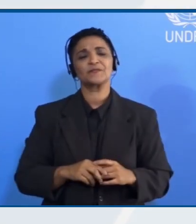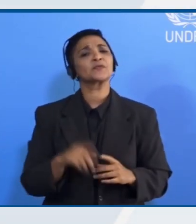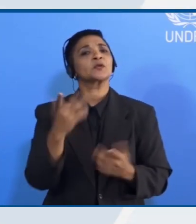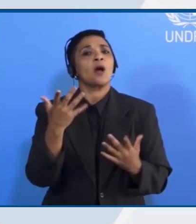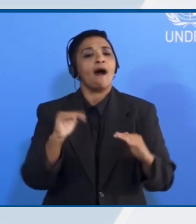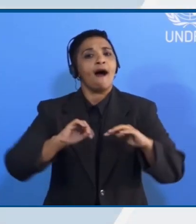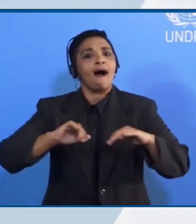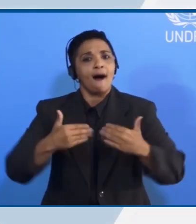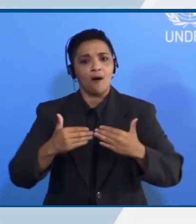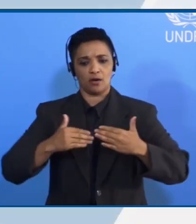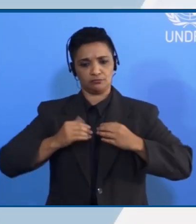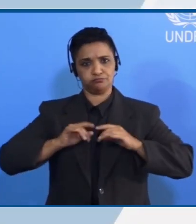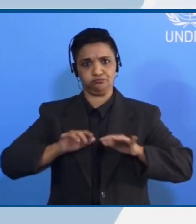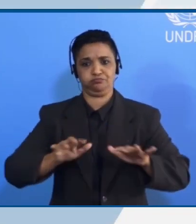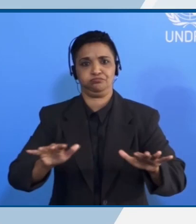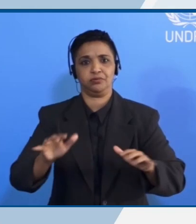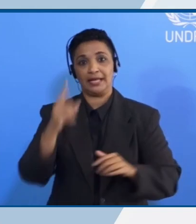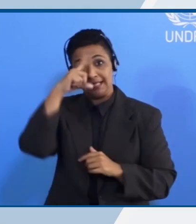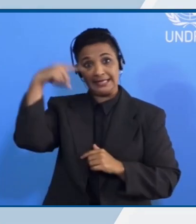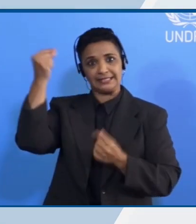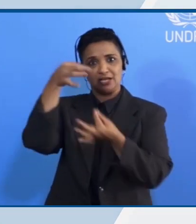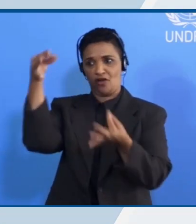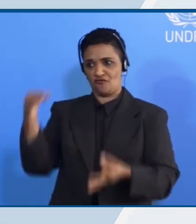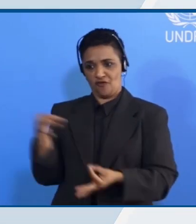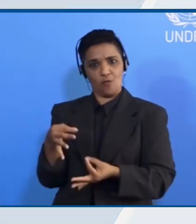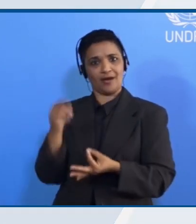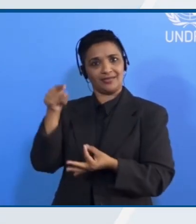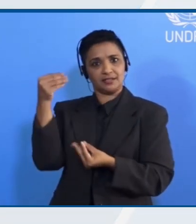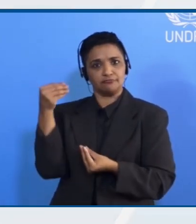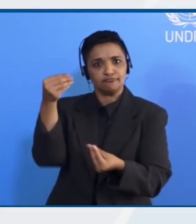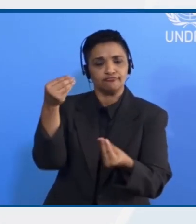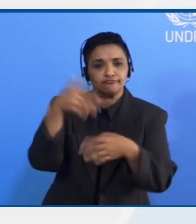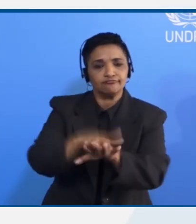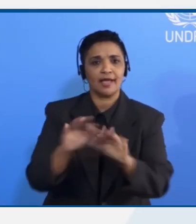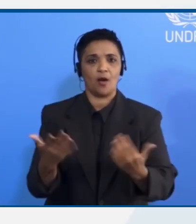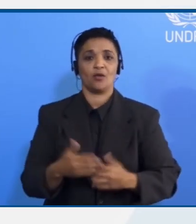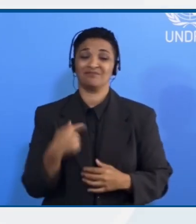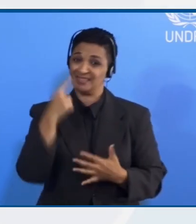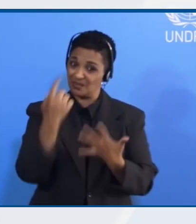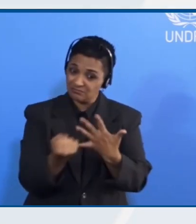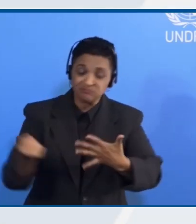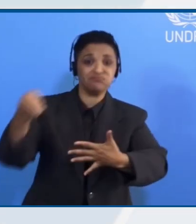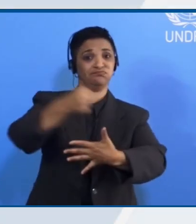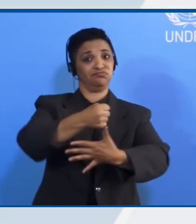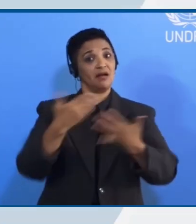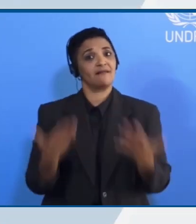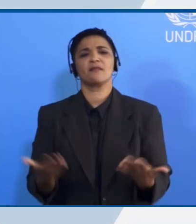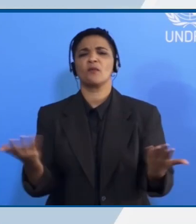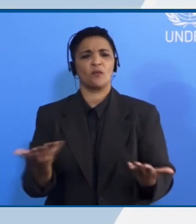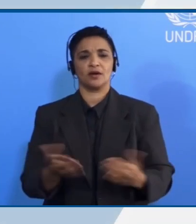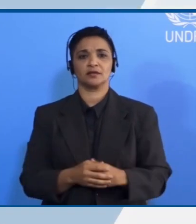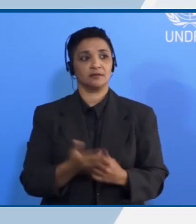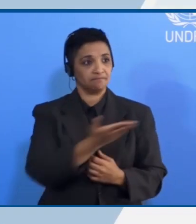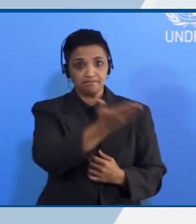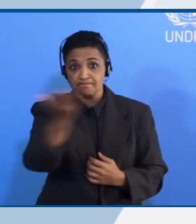we really scale up action towards the Sendai framework? I think, what is critical right now, and as those of us